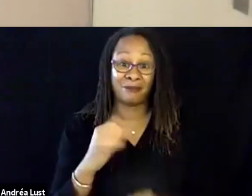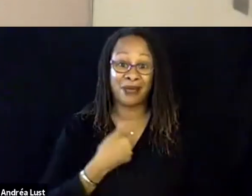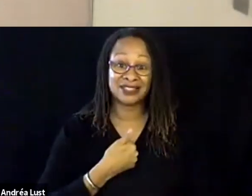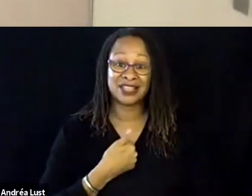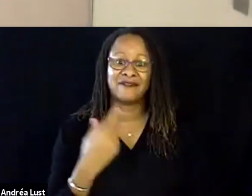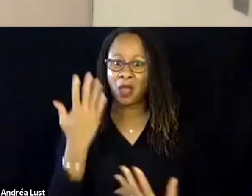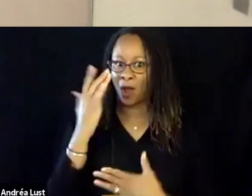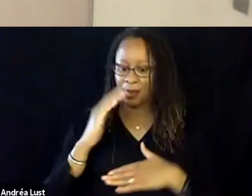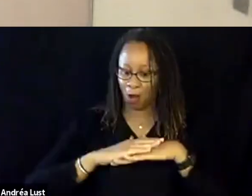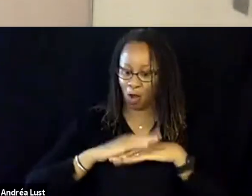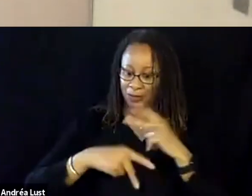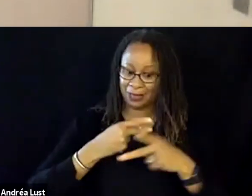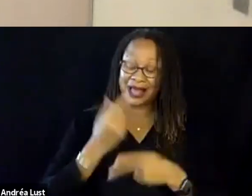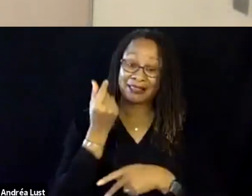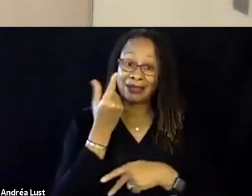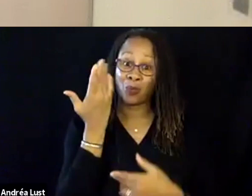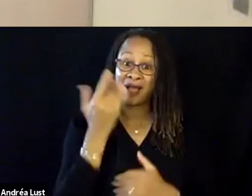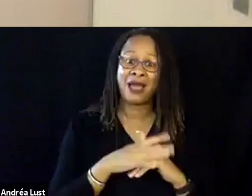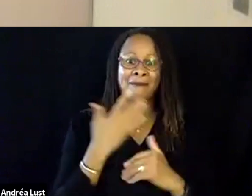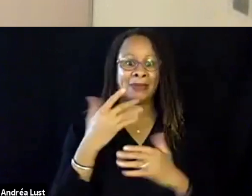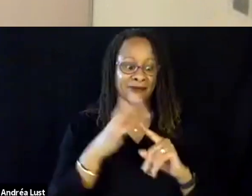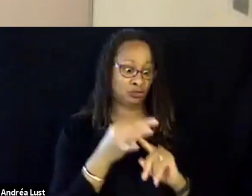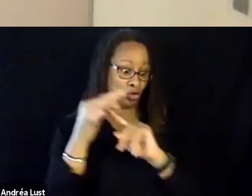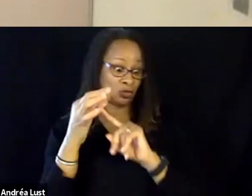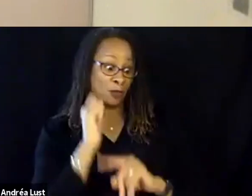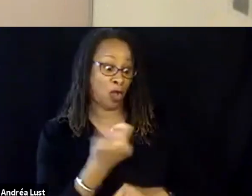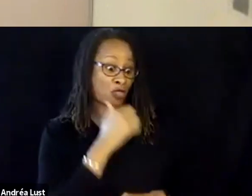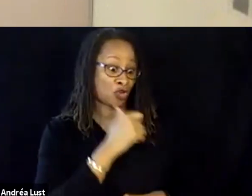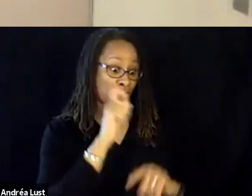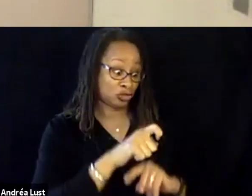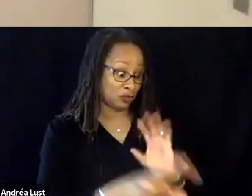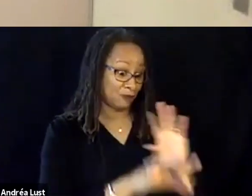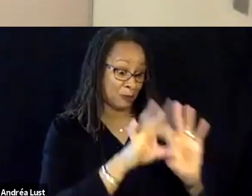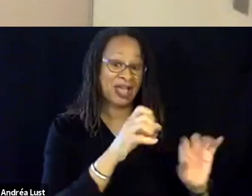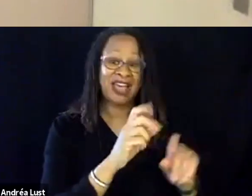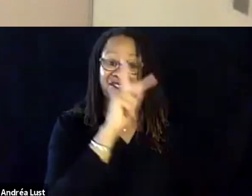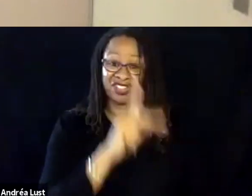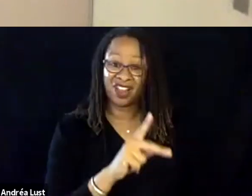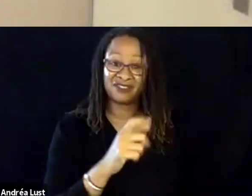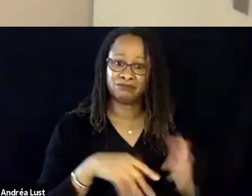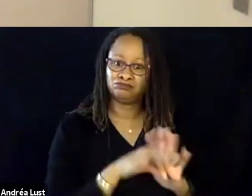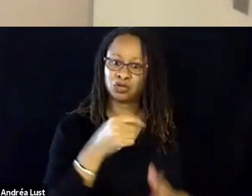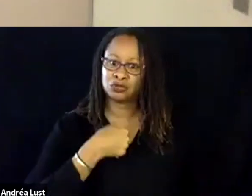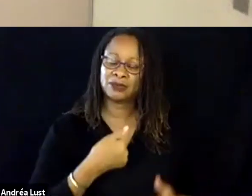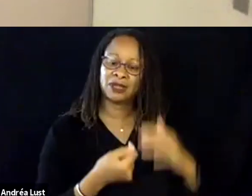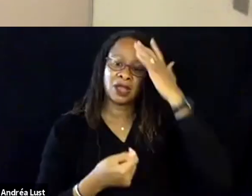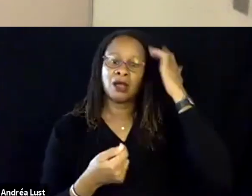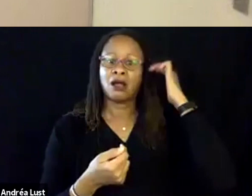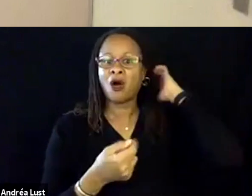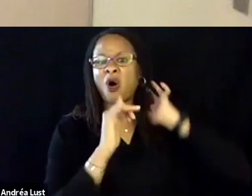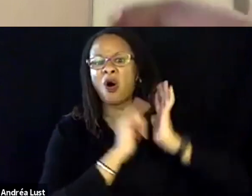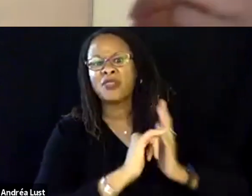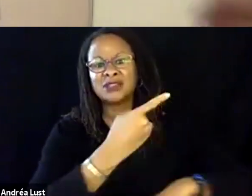this planet, a little bit of why maybe I've been chosen out of all those girls they could have chosen in Philadelphia, in Merchant Ivory on that day,